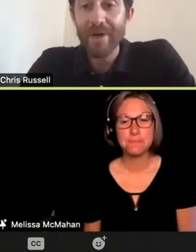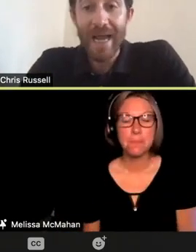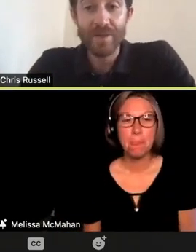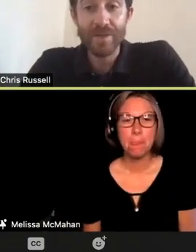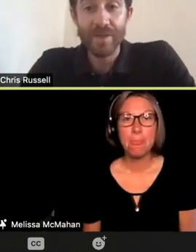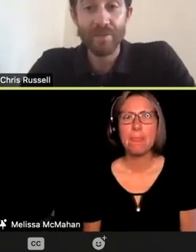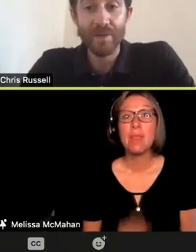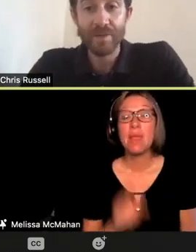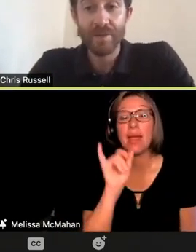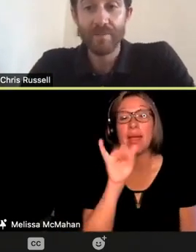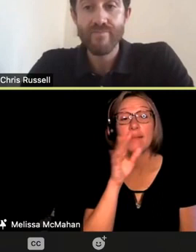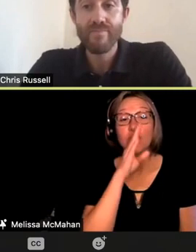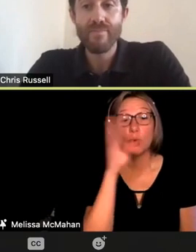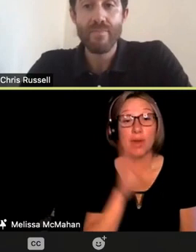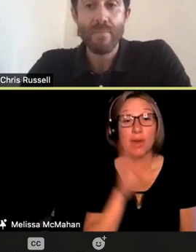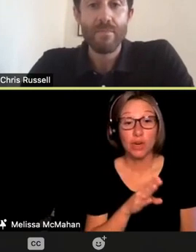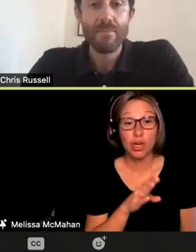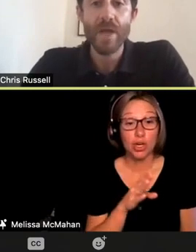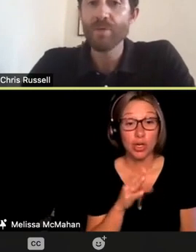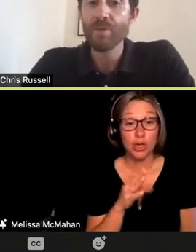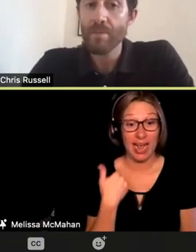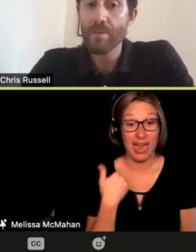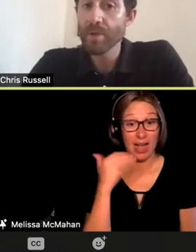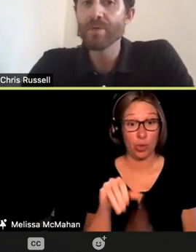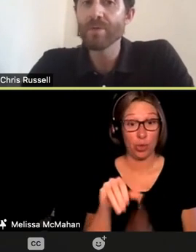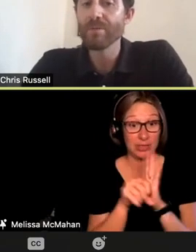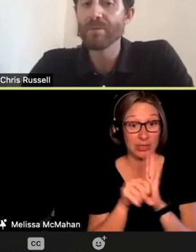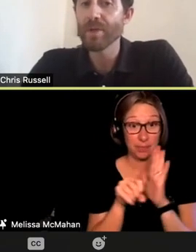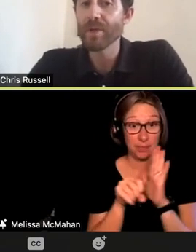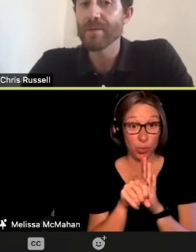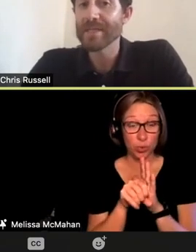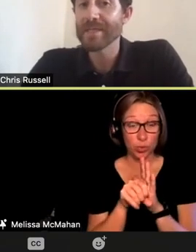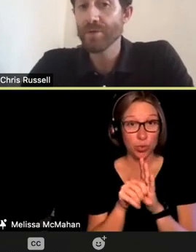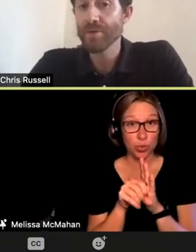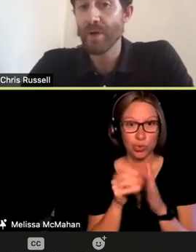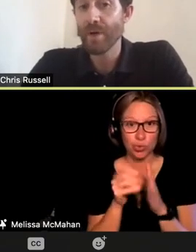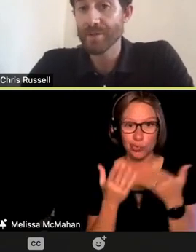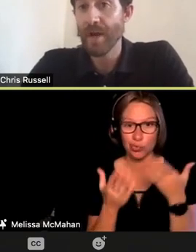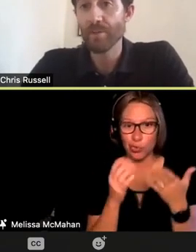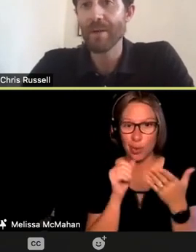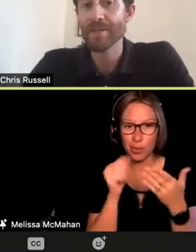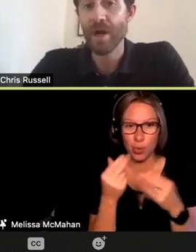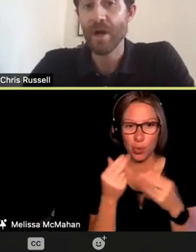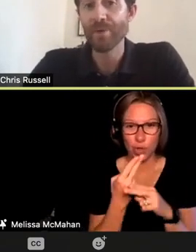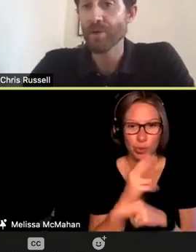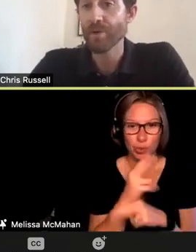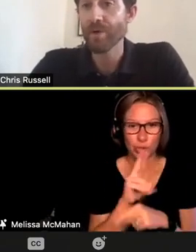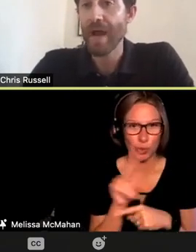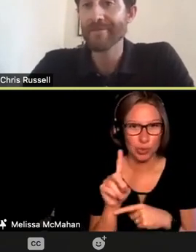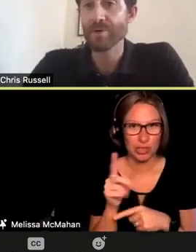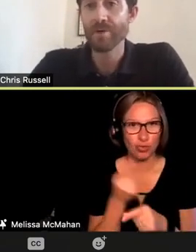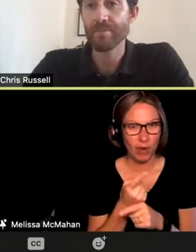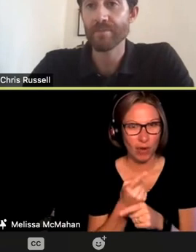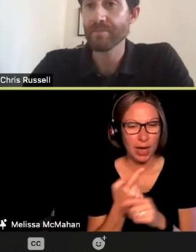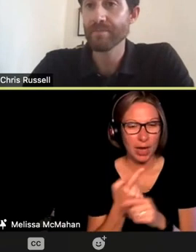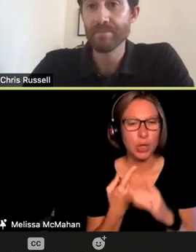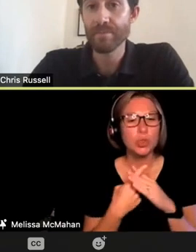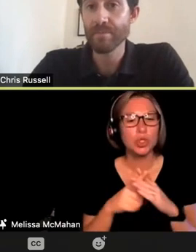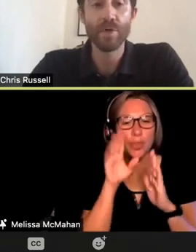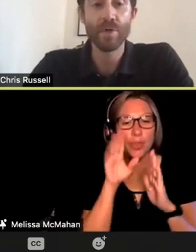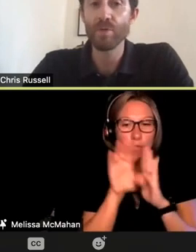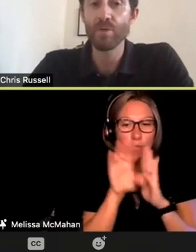If you never had those symbols, then you probably wouldn't use them as 2D ones, right? You'd probably start with photographs